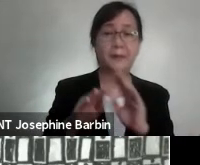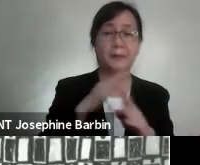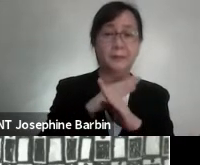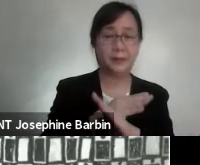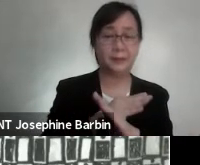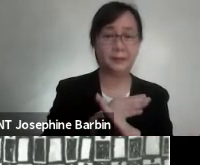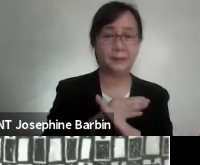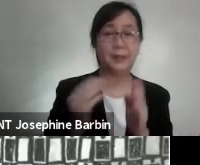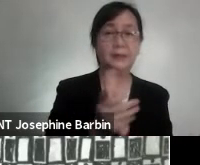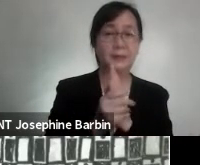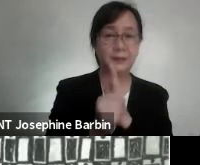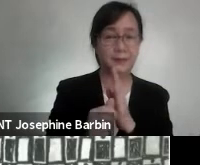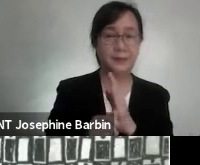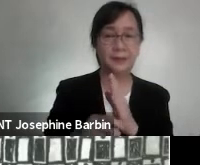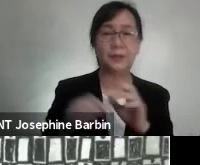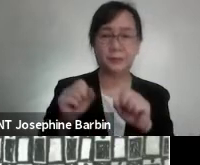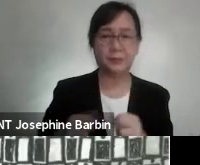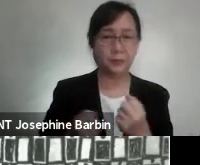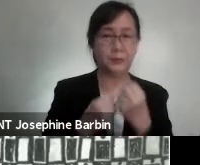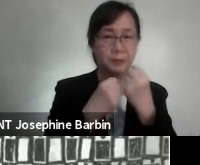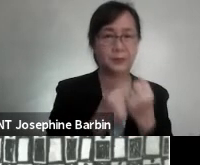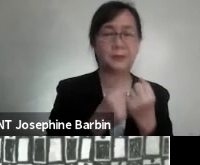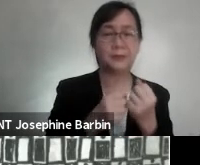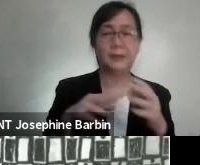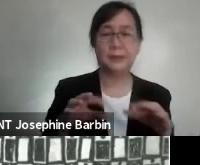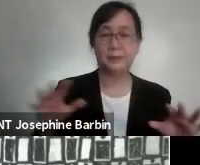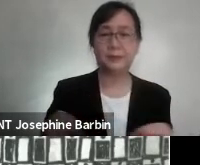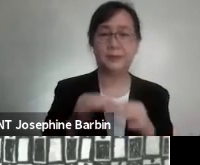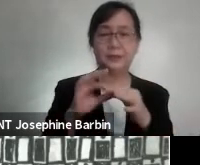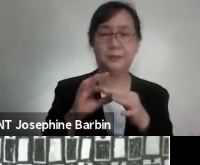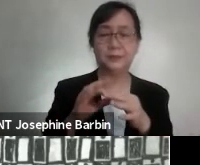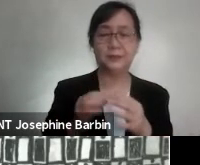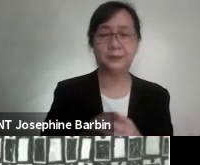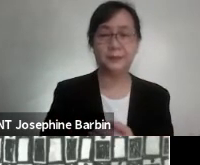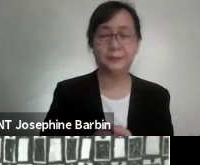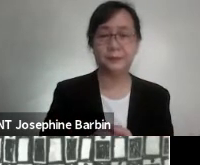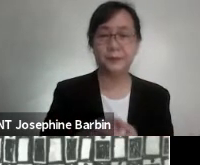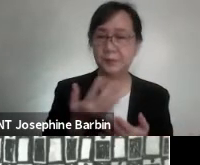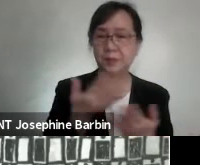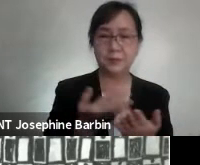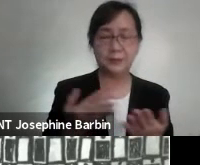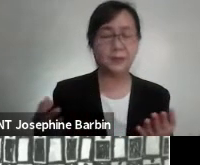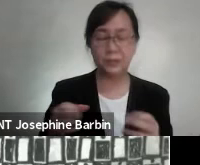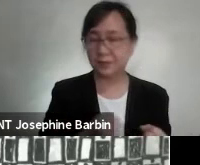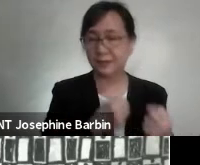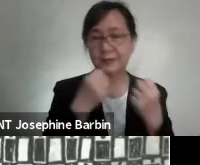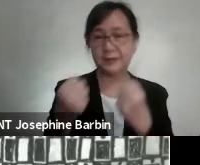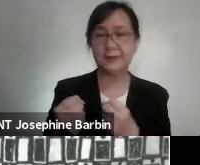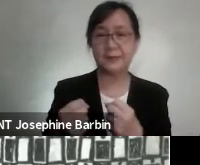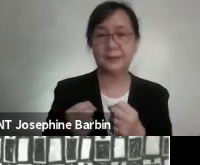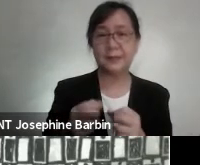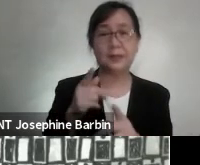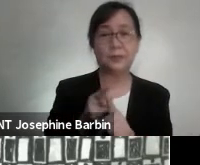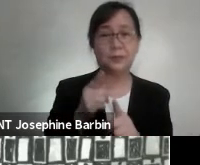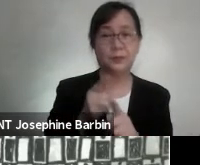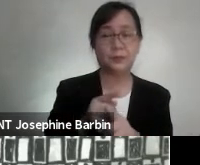skills to be able to support their meaningful engagement. All of these things suggest that securing children's